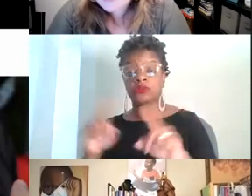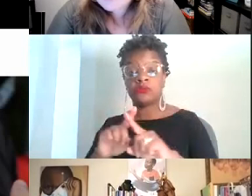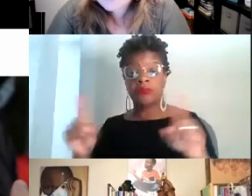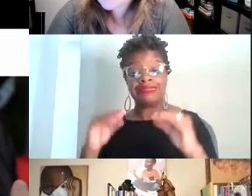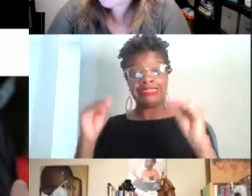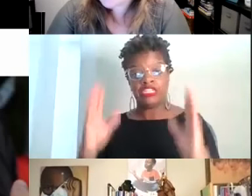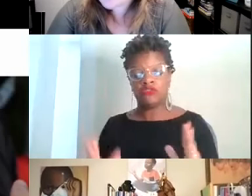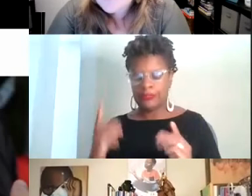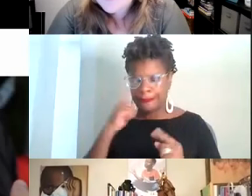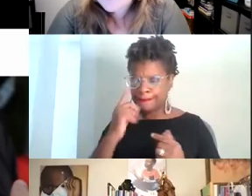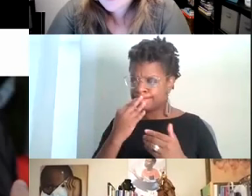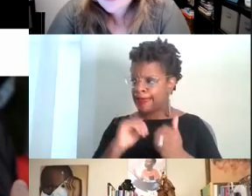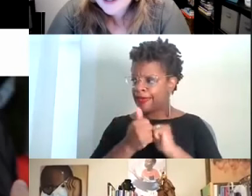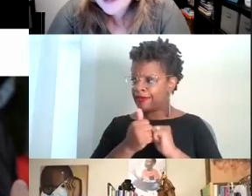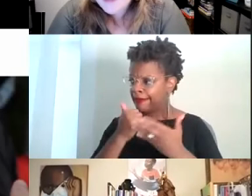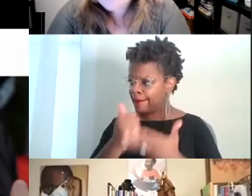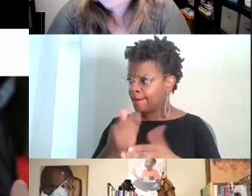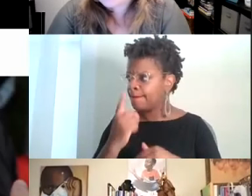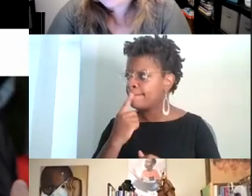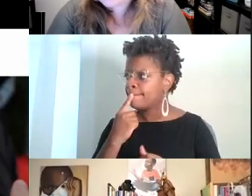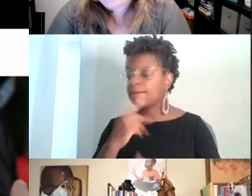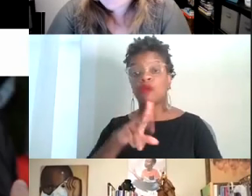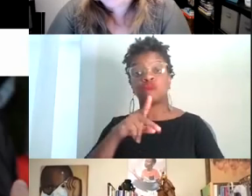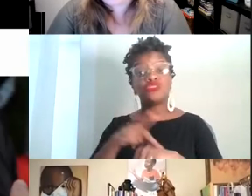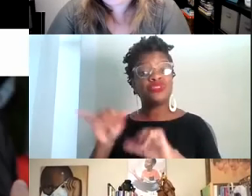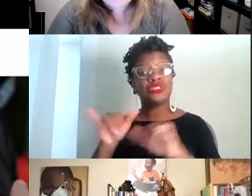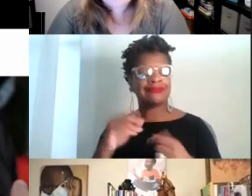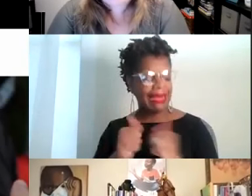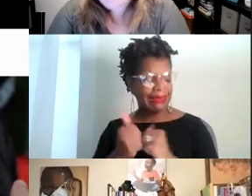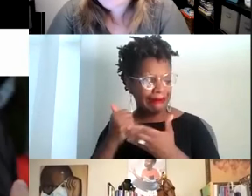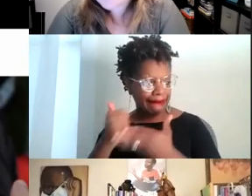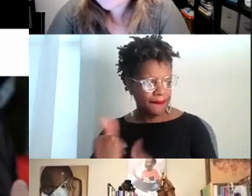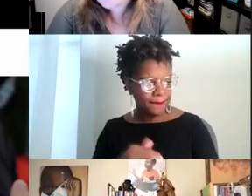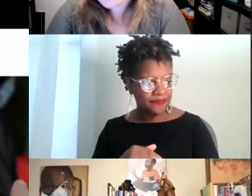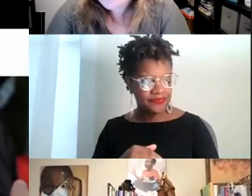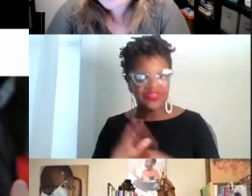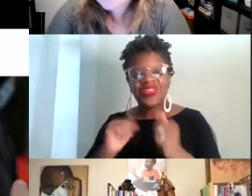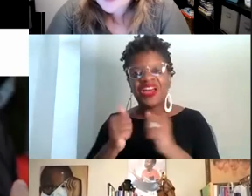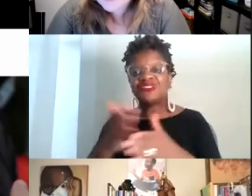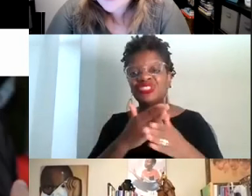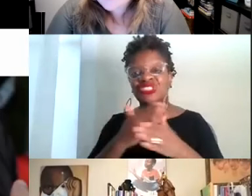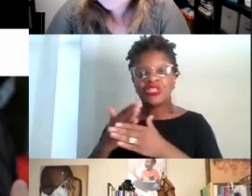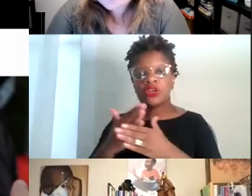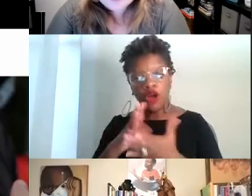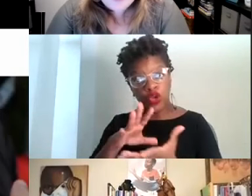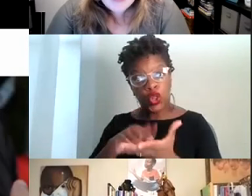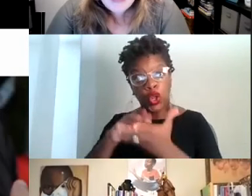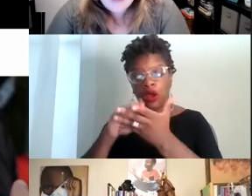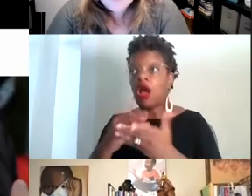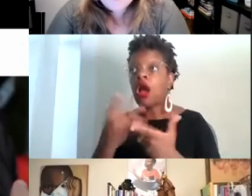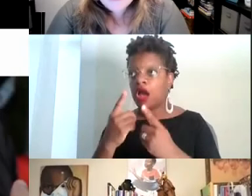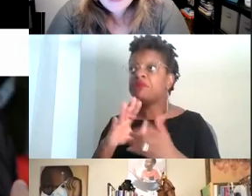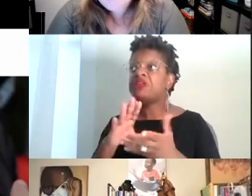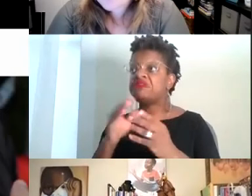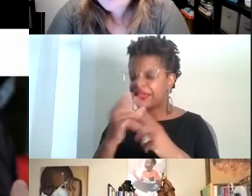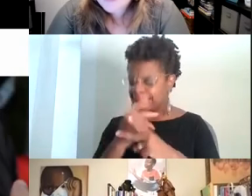it out. There's principals that have figured it out. And so how do we share that knowledge amongst one another?